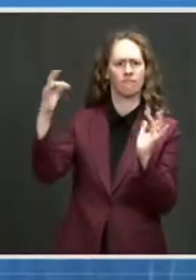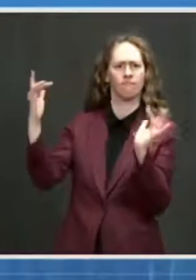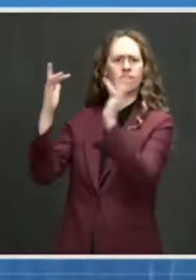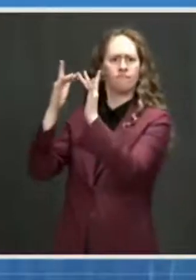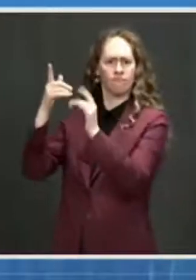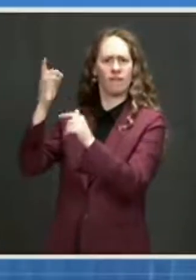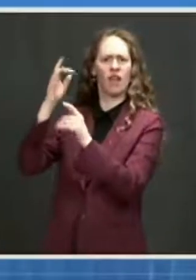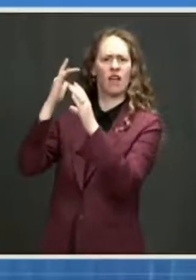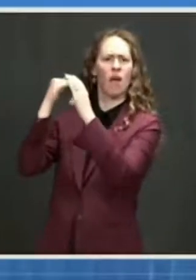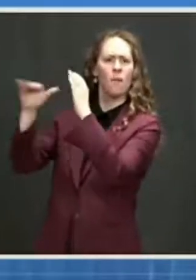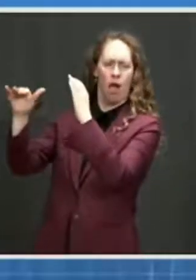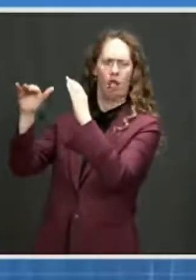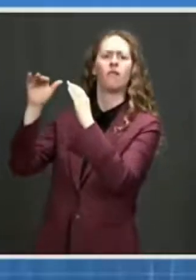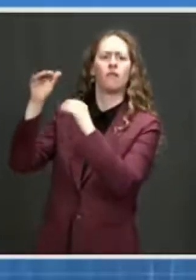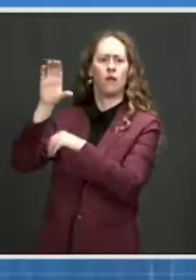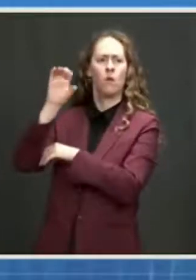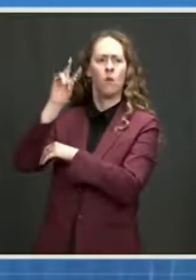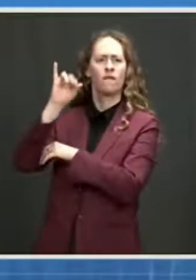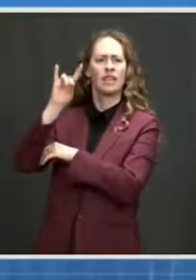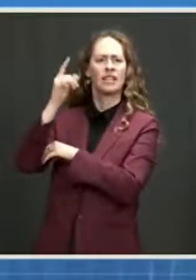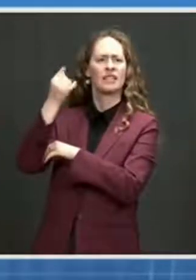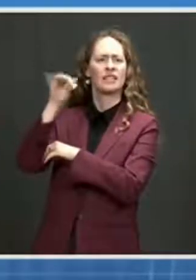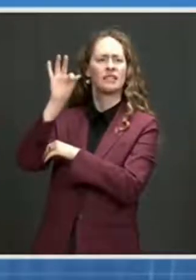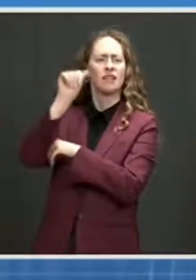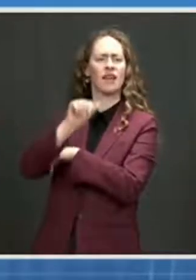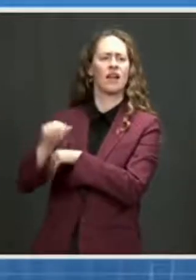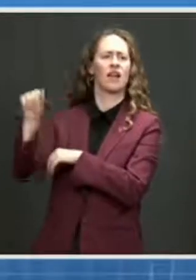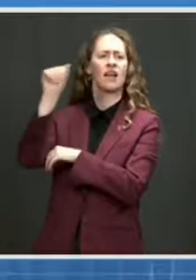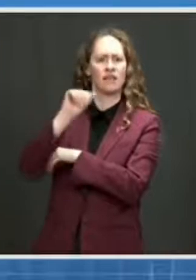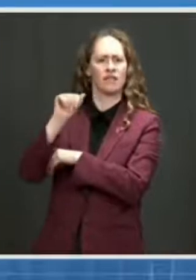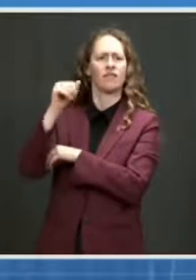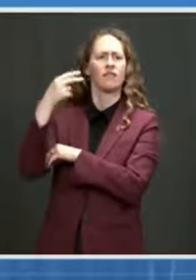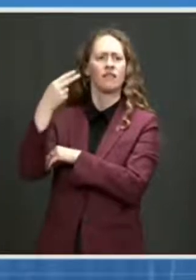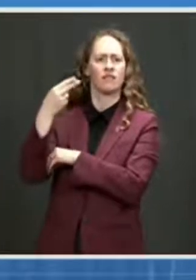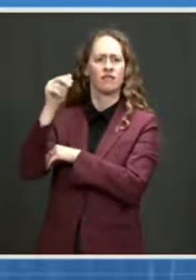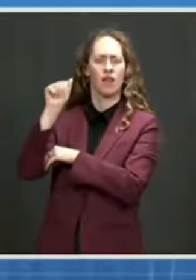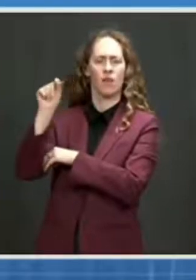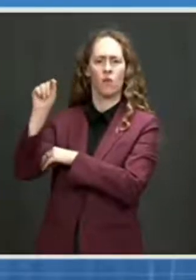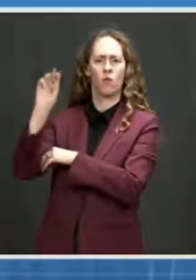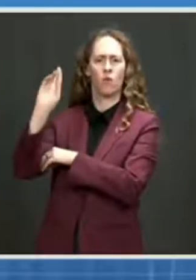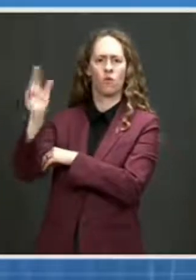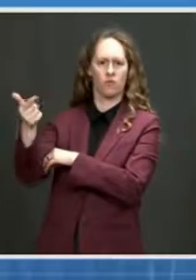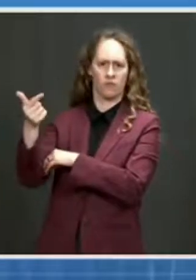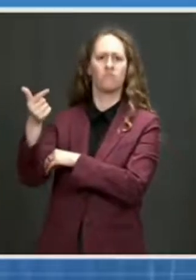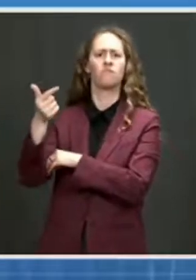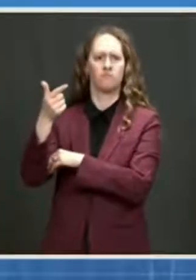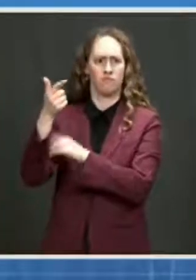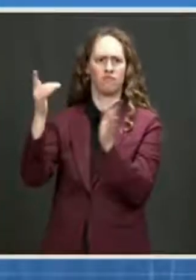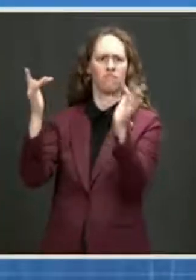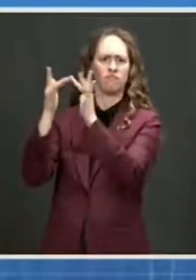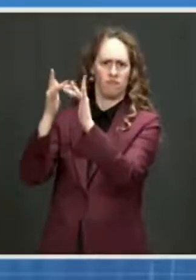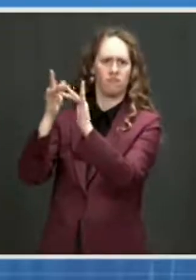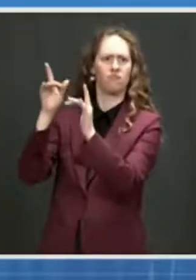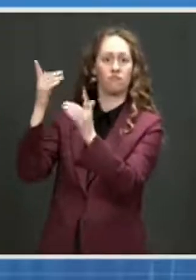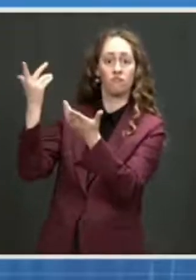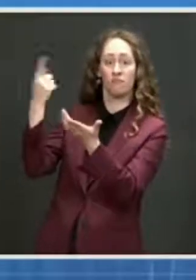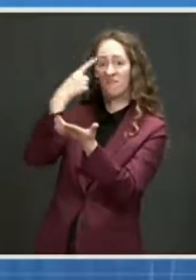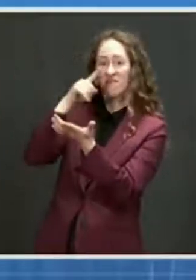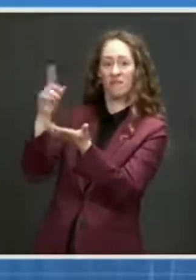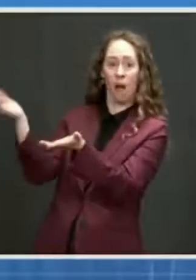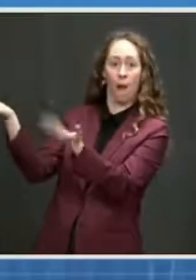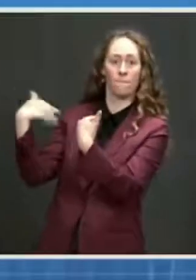COVID-19@aha.org, and your business will be connected with a local provider who can work with you to host an on-site pop-up